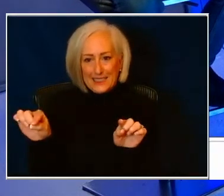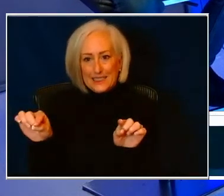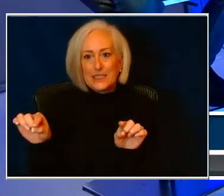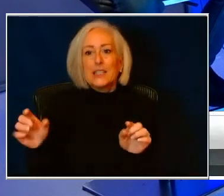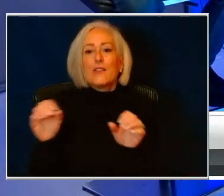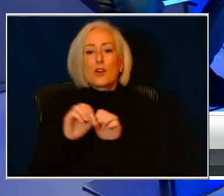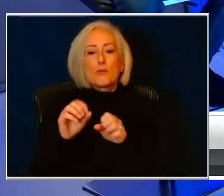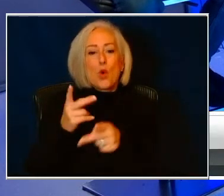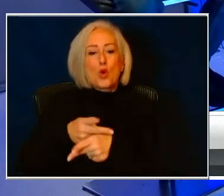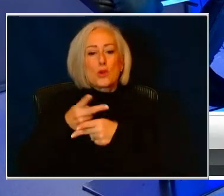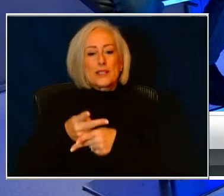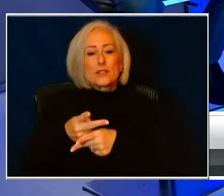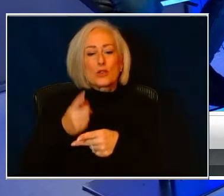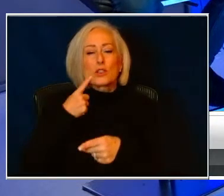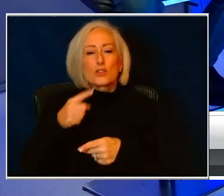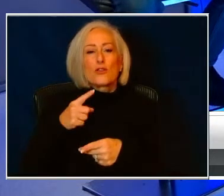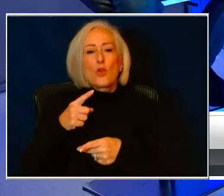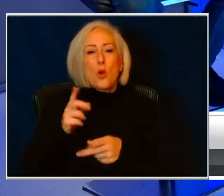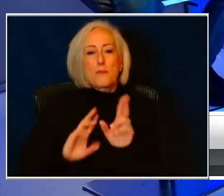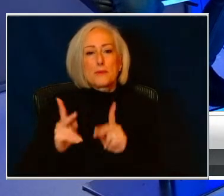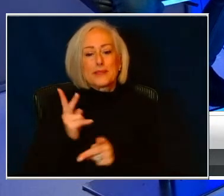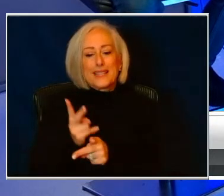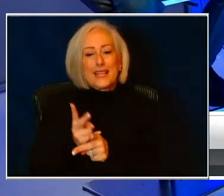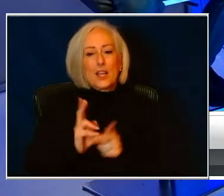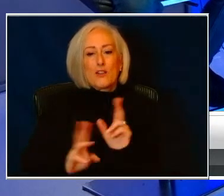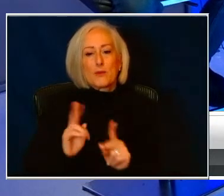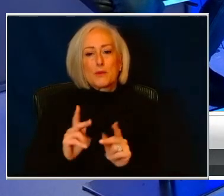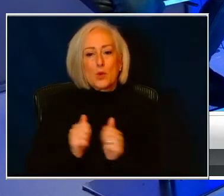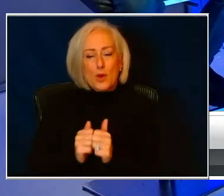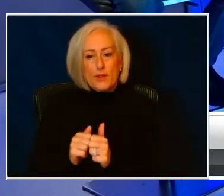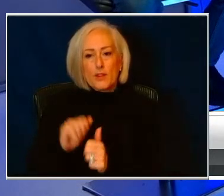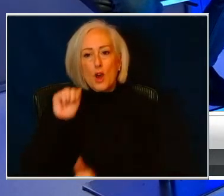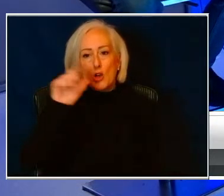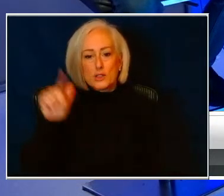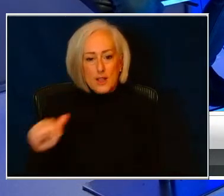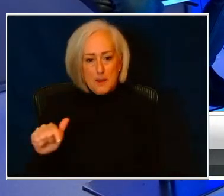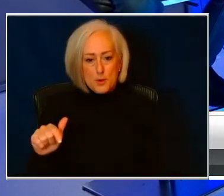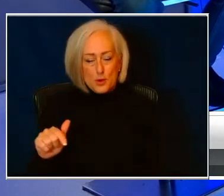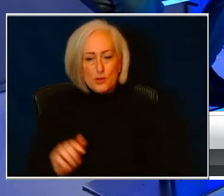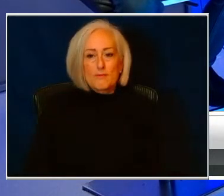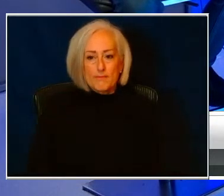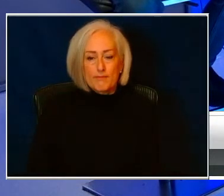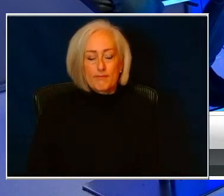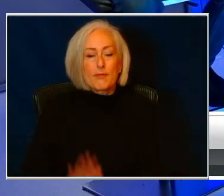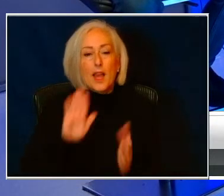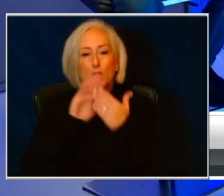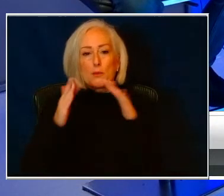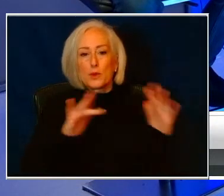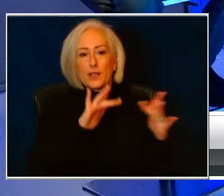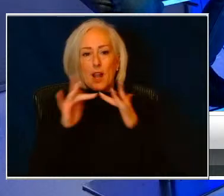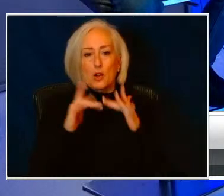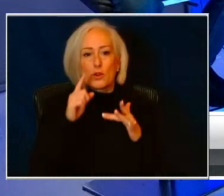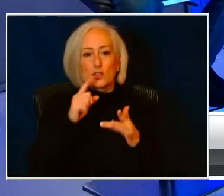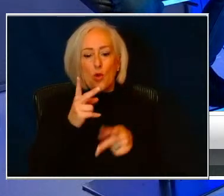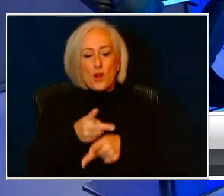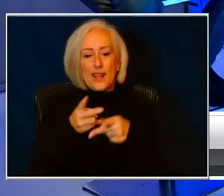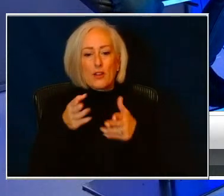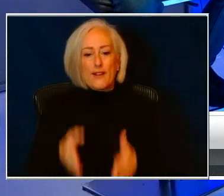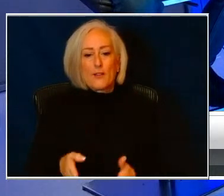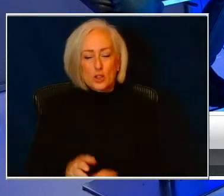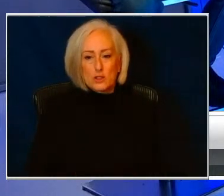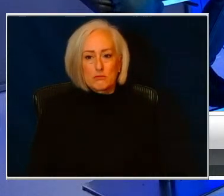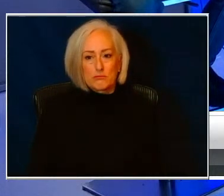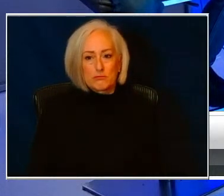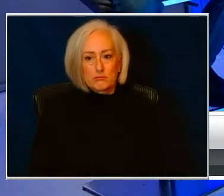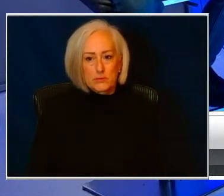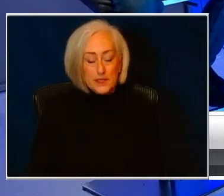out there, and also in our community outreach for caregivers, which is so important. I would imagine, and